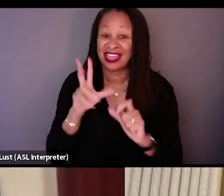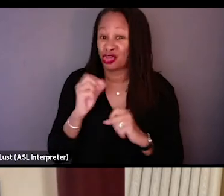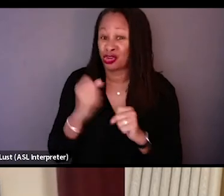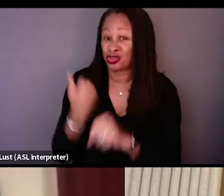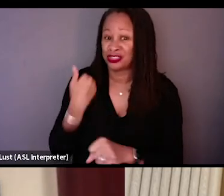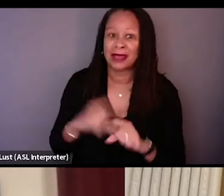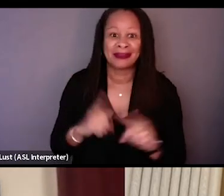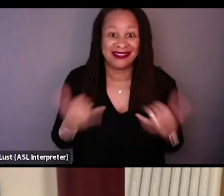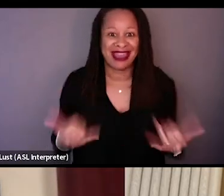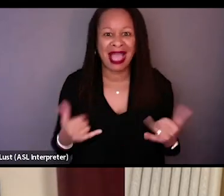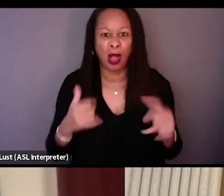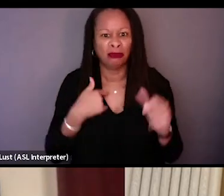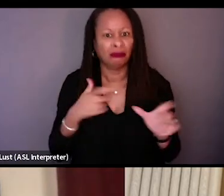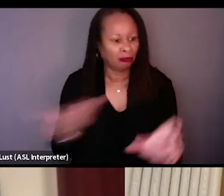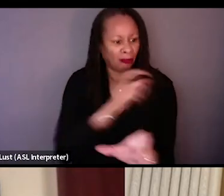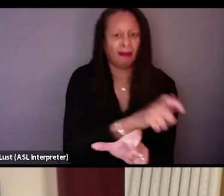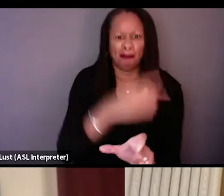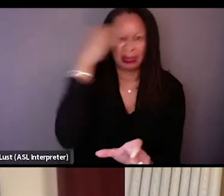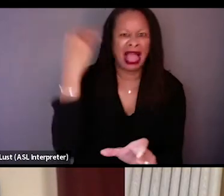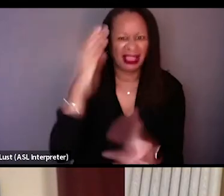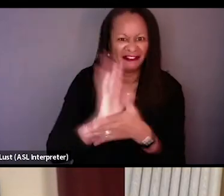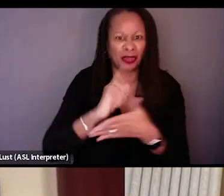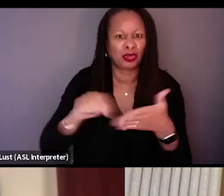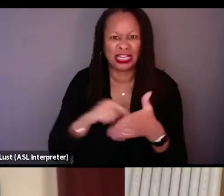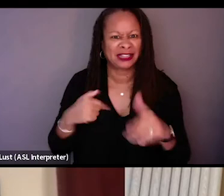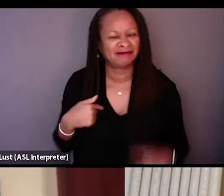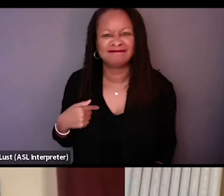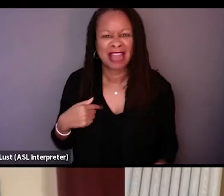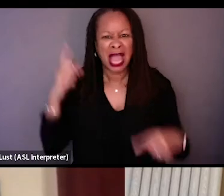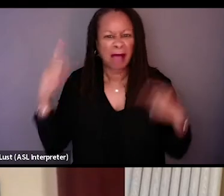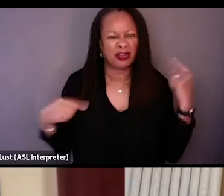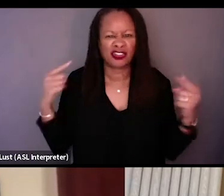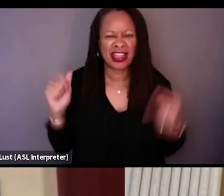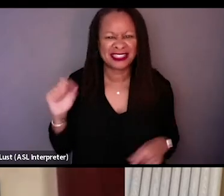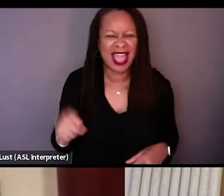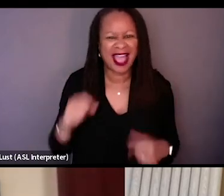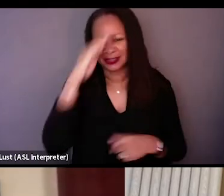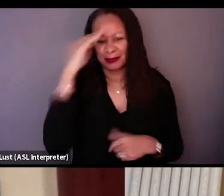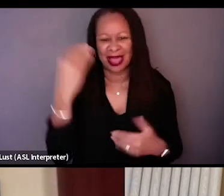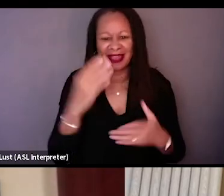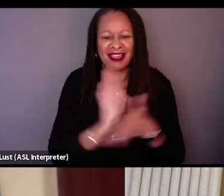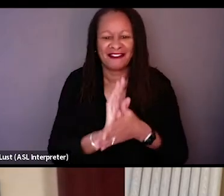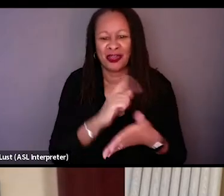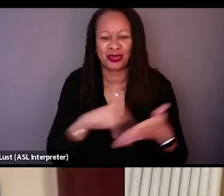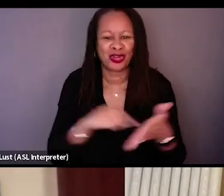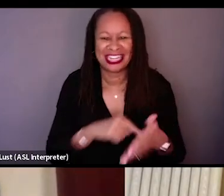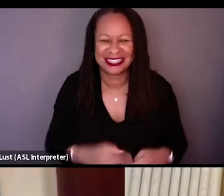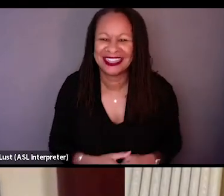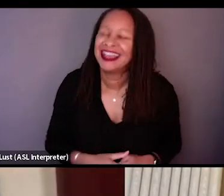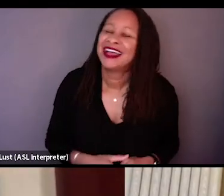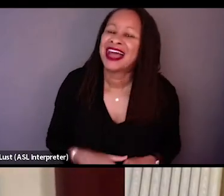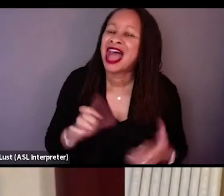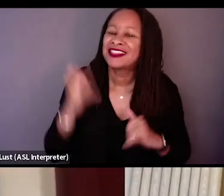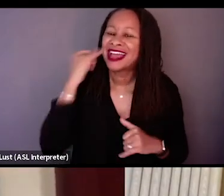a Black film critic. I'm such a Black film critic. I'm a crazy ass Black film critic. How has these notions affected you, or